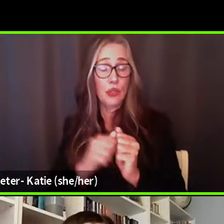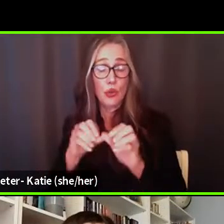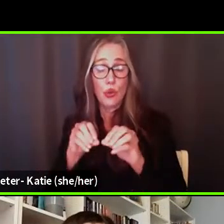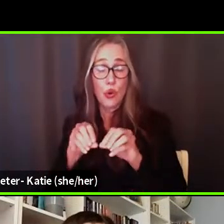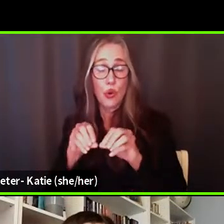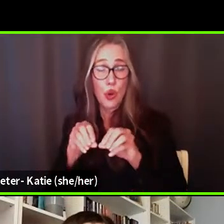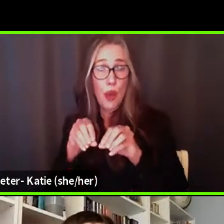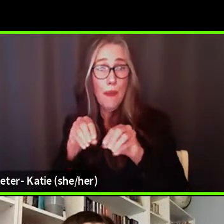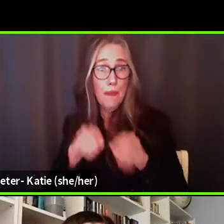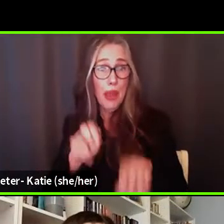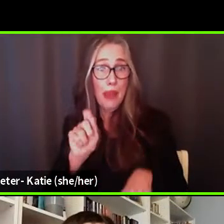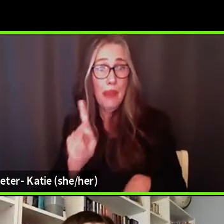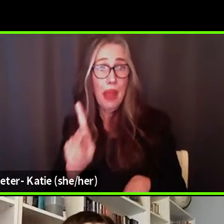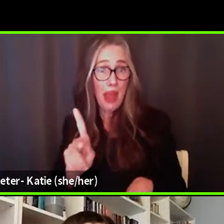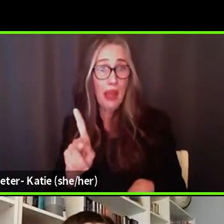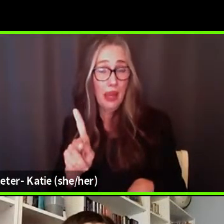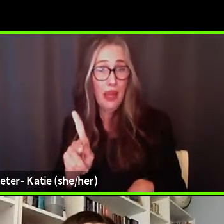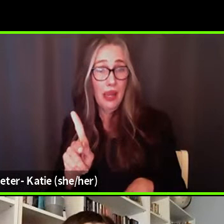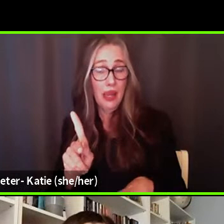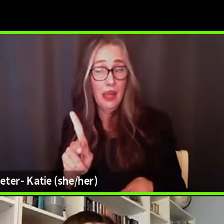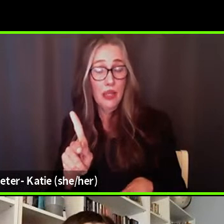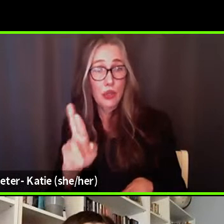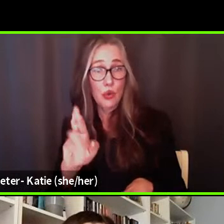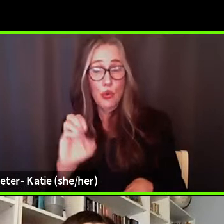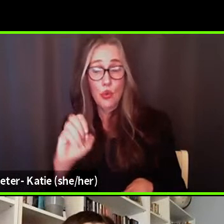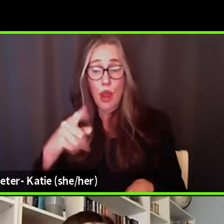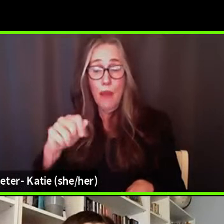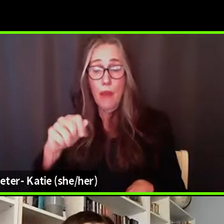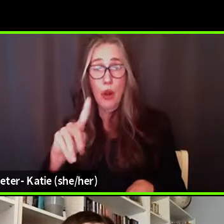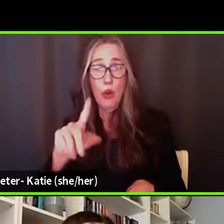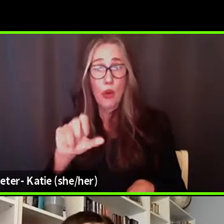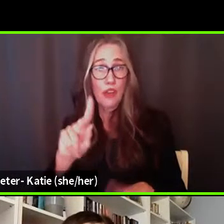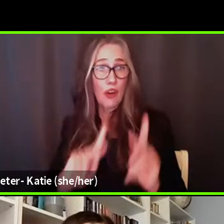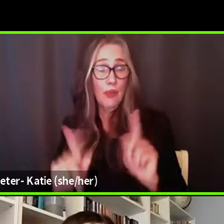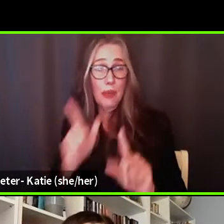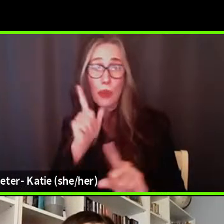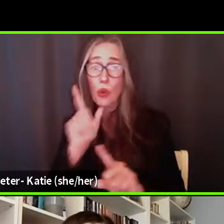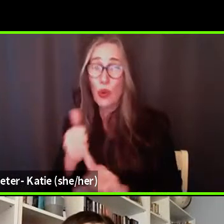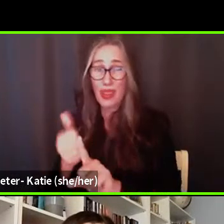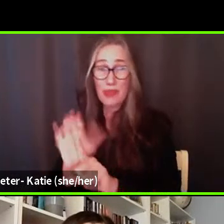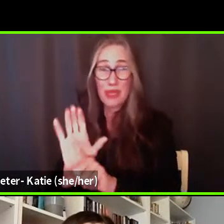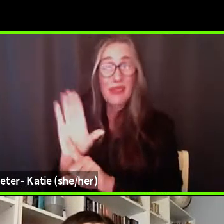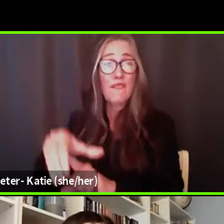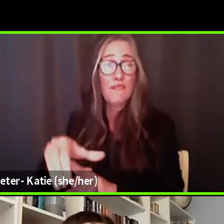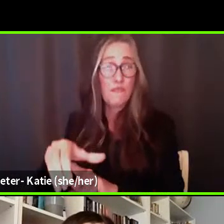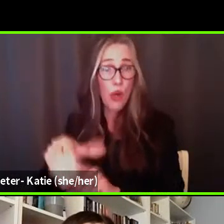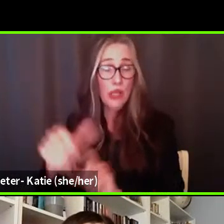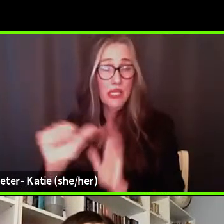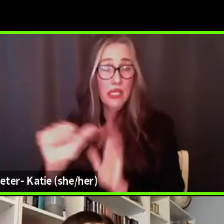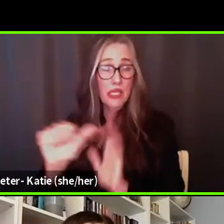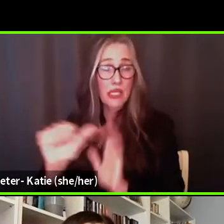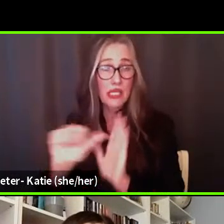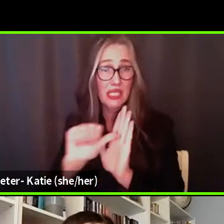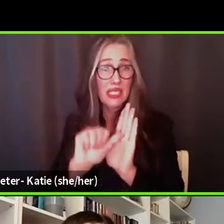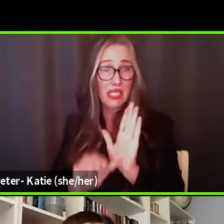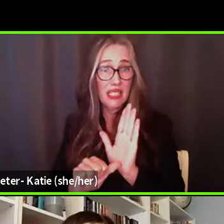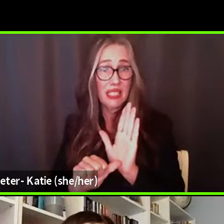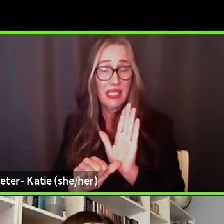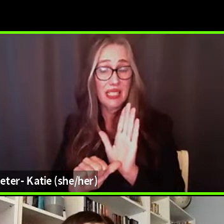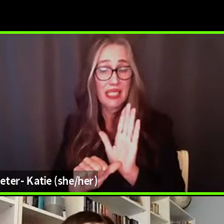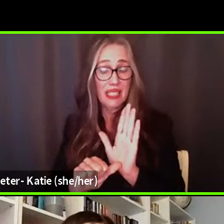they're going to be four speakers amina essler elster mina